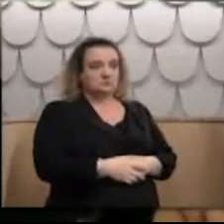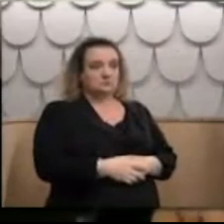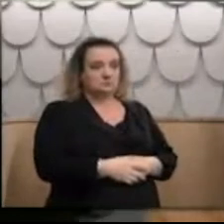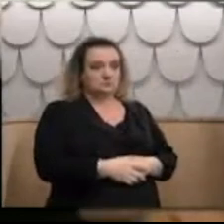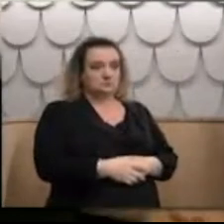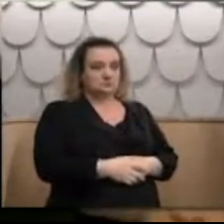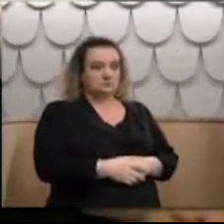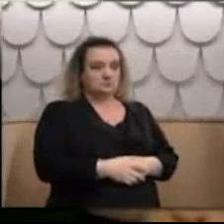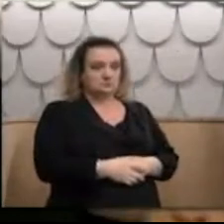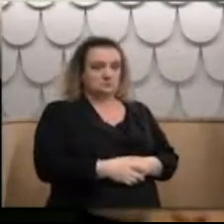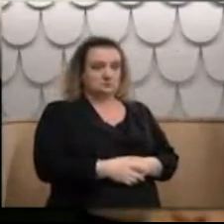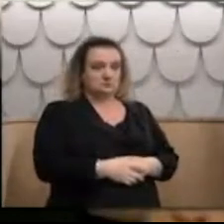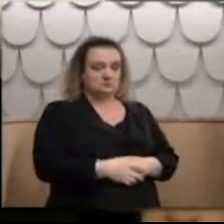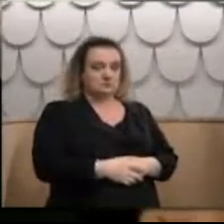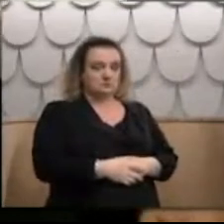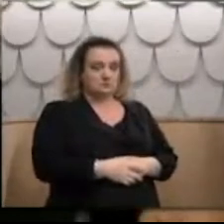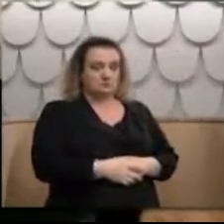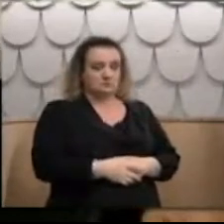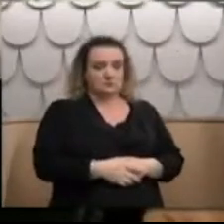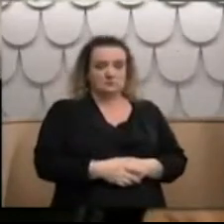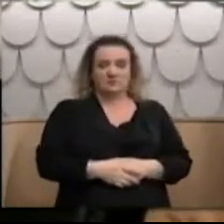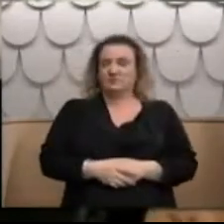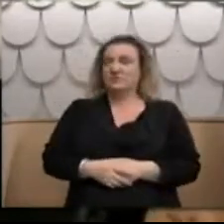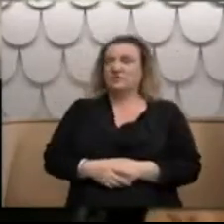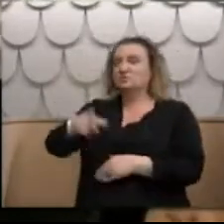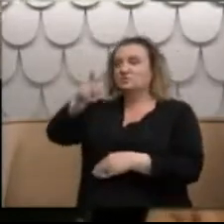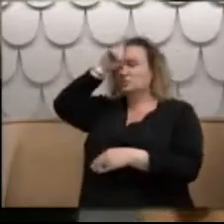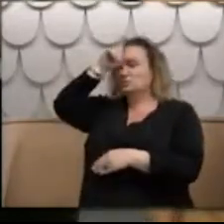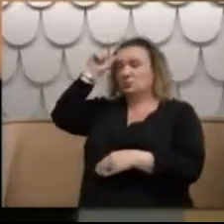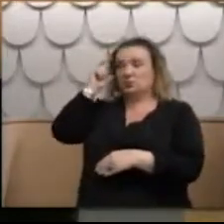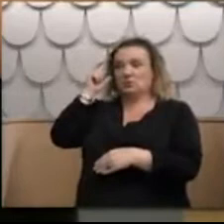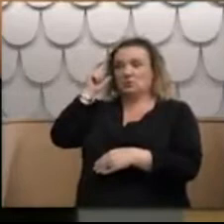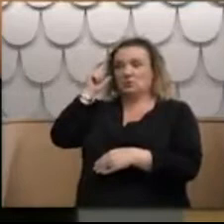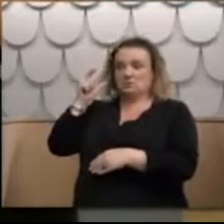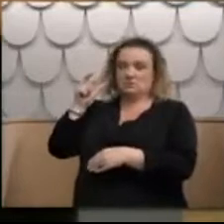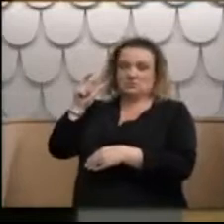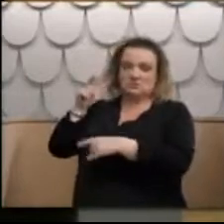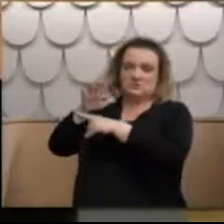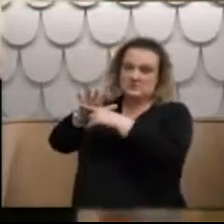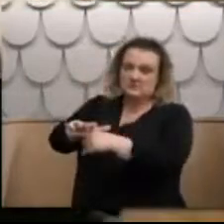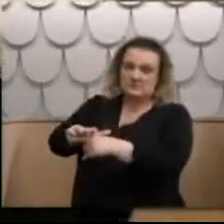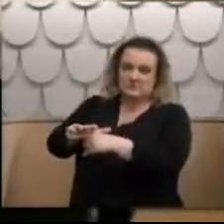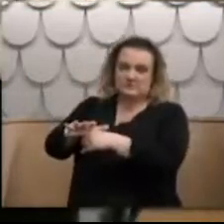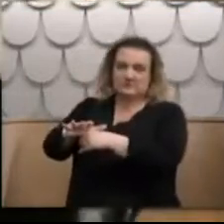Howard Lawrence pulled me to the ground and put it on my throat and made my head turn